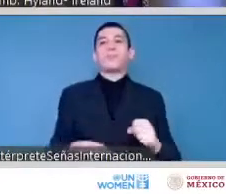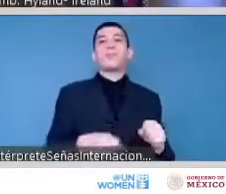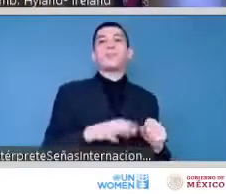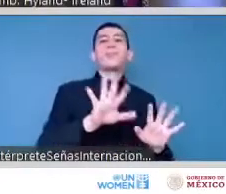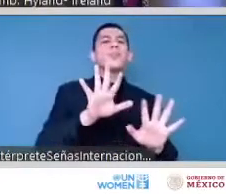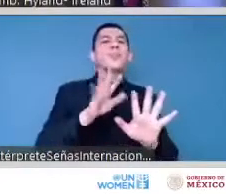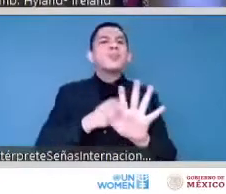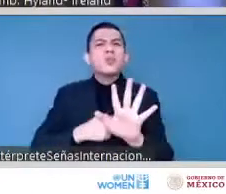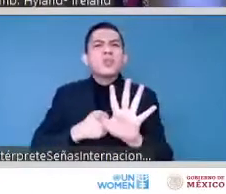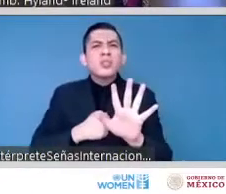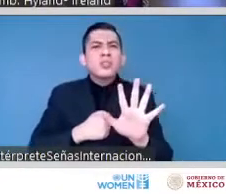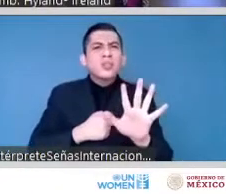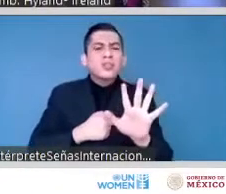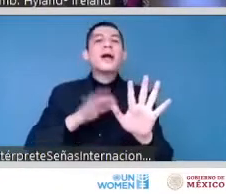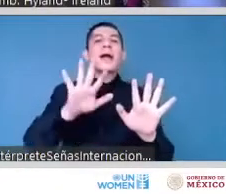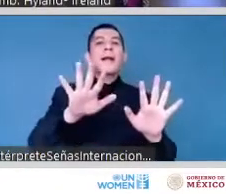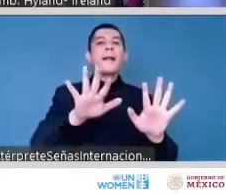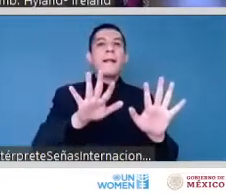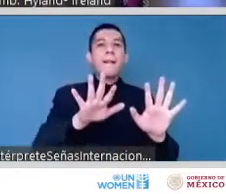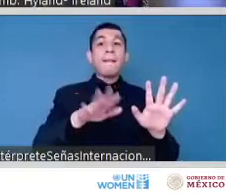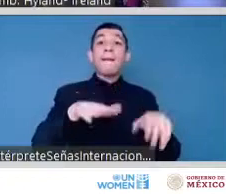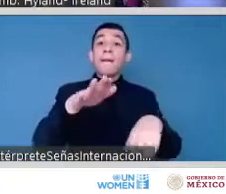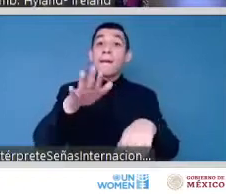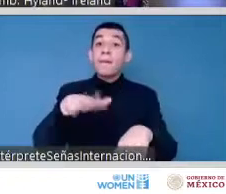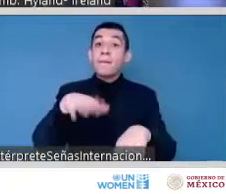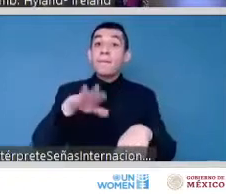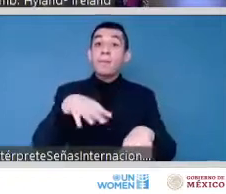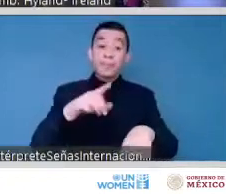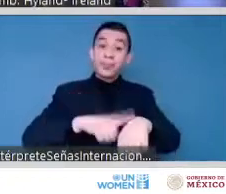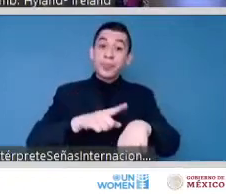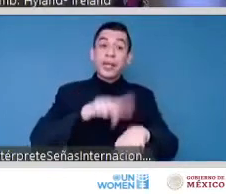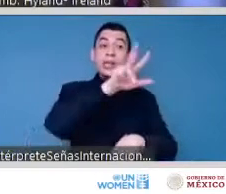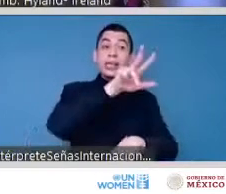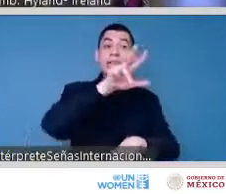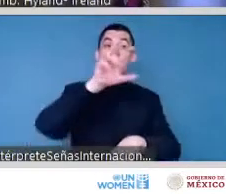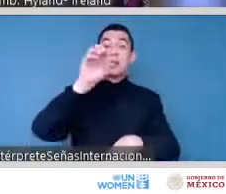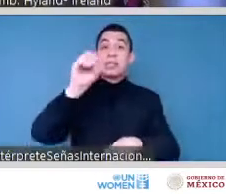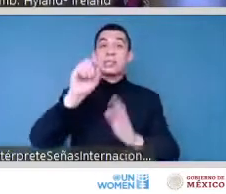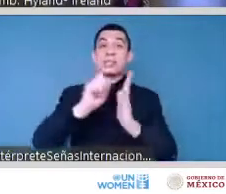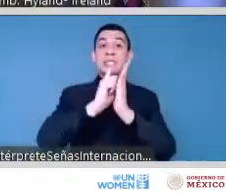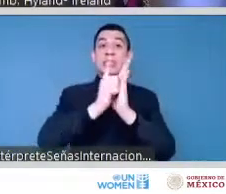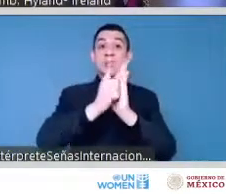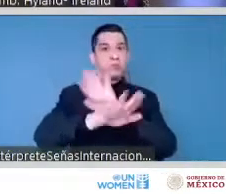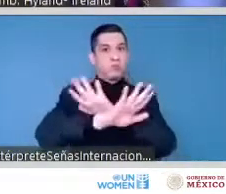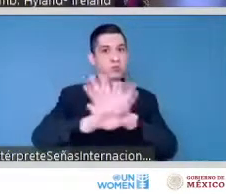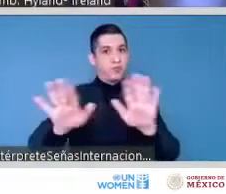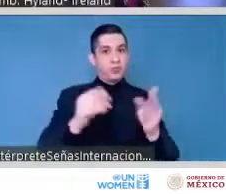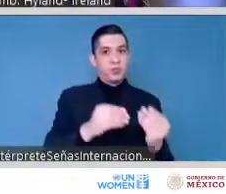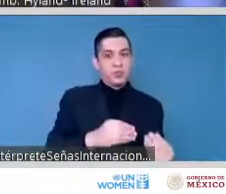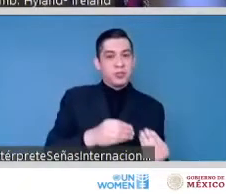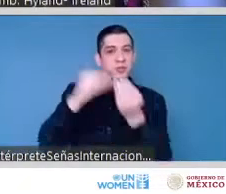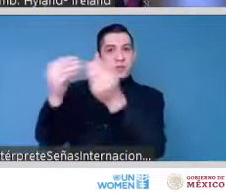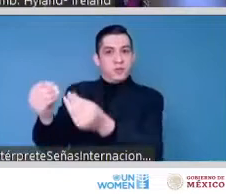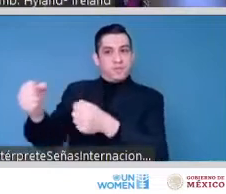have two more speakers and we have a couple of, Sure. So an important component of the implementation of any action